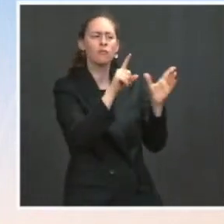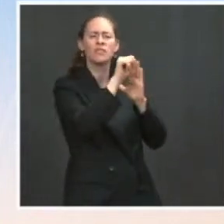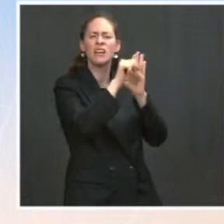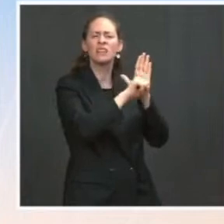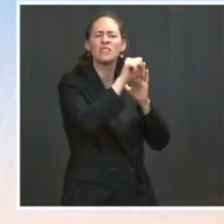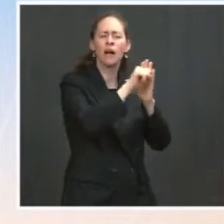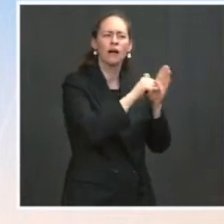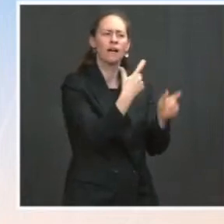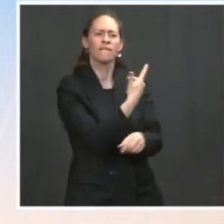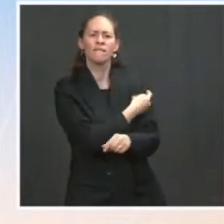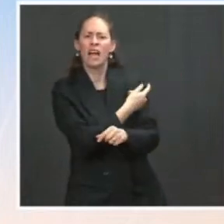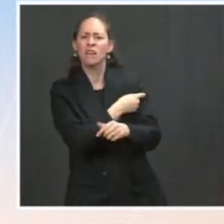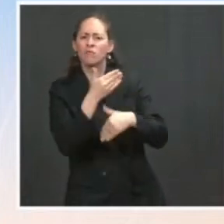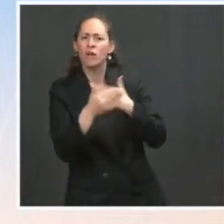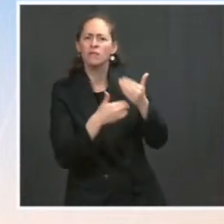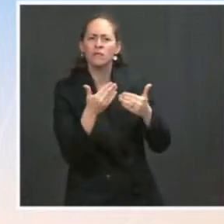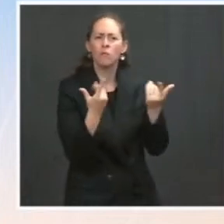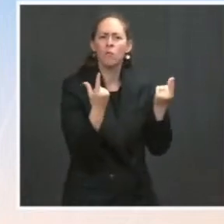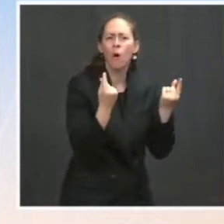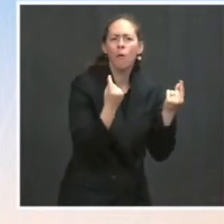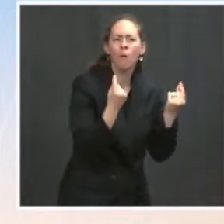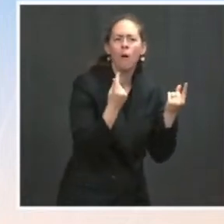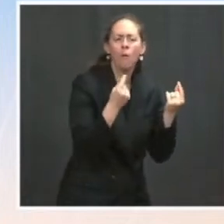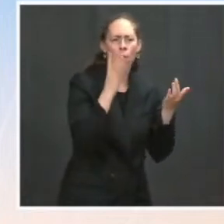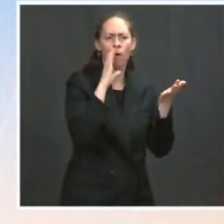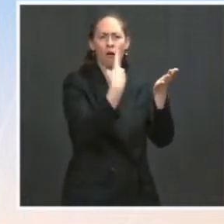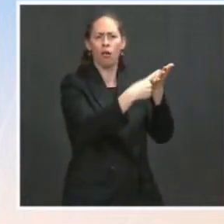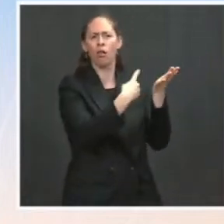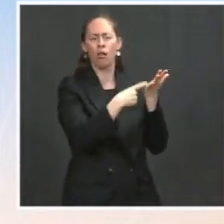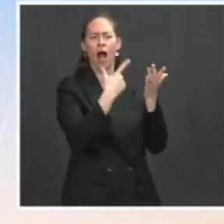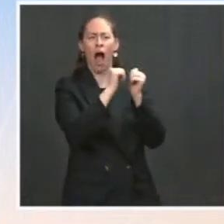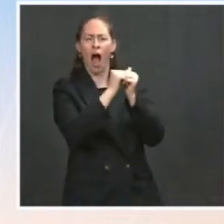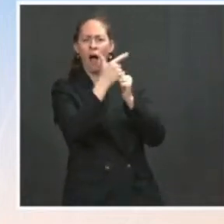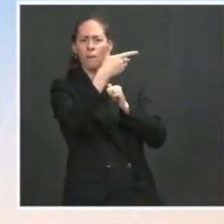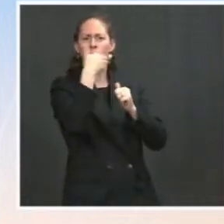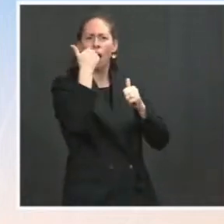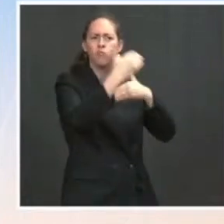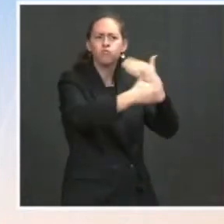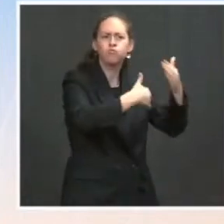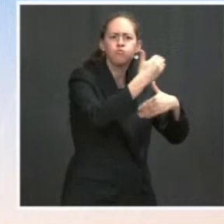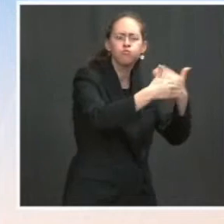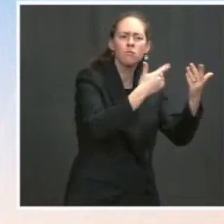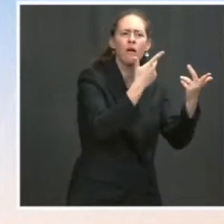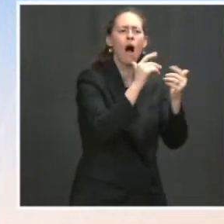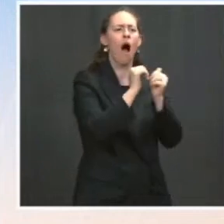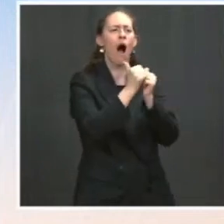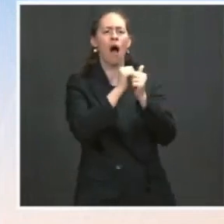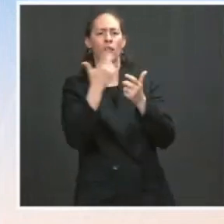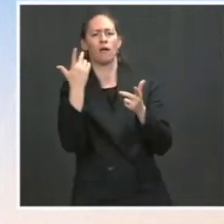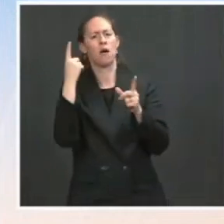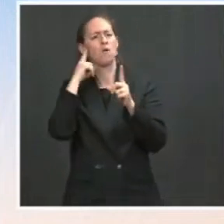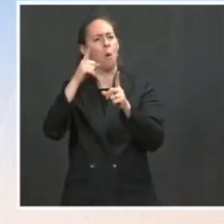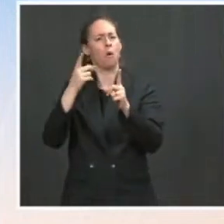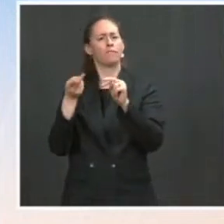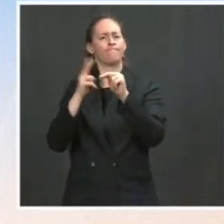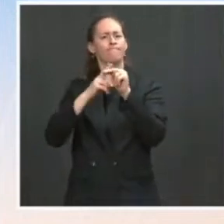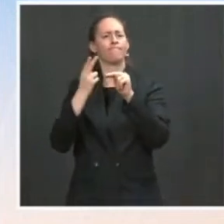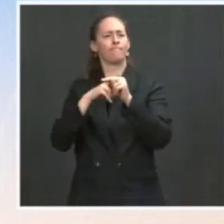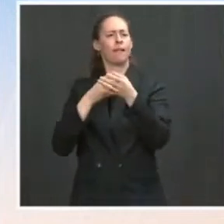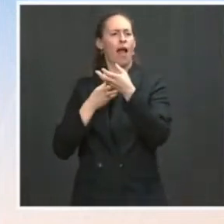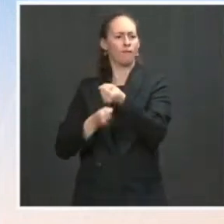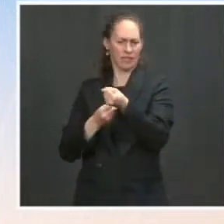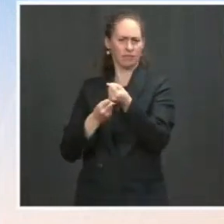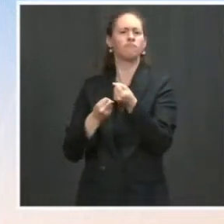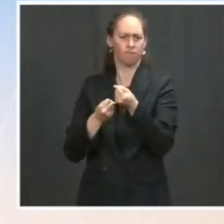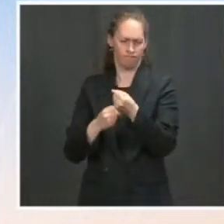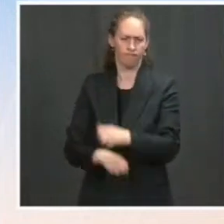president some best practices on promoting access to vaccination, building confidence in vaccines, and ensuring that everyone is reached in the